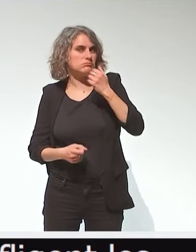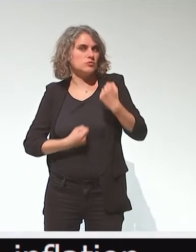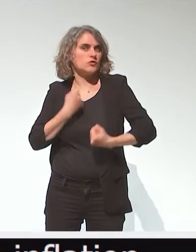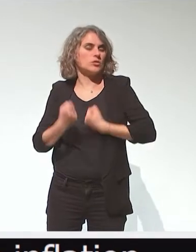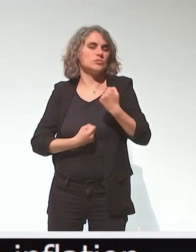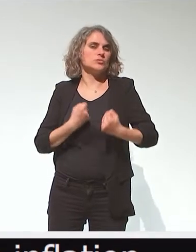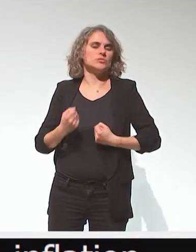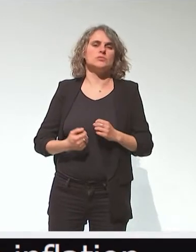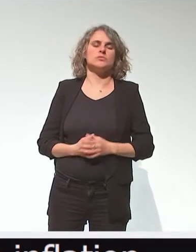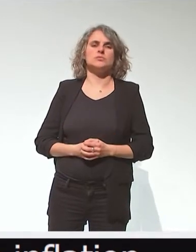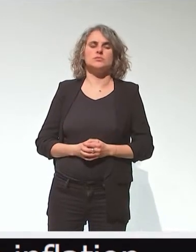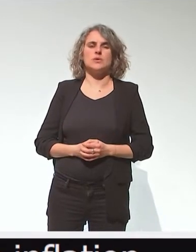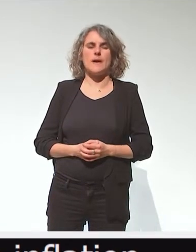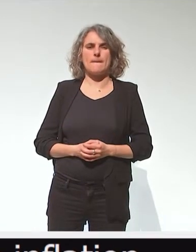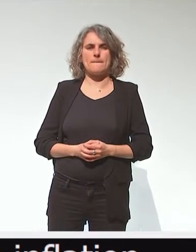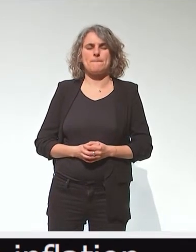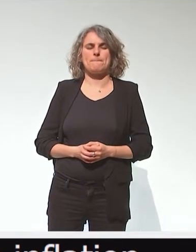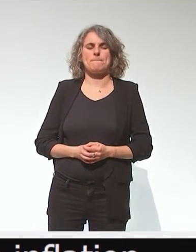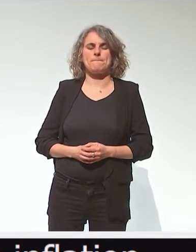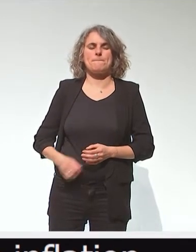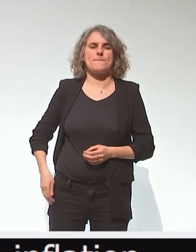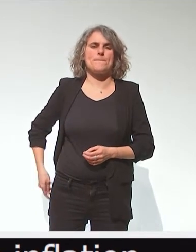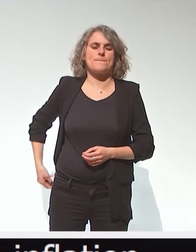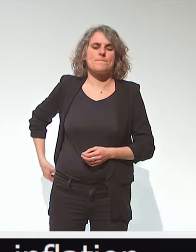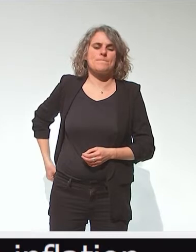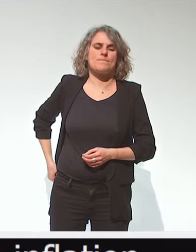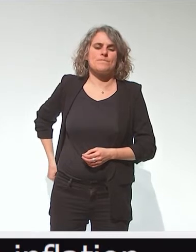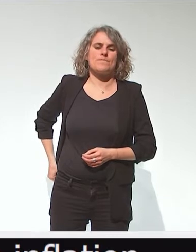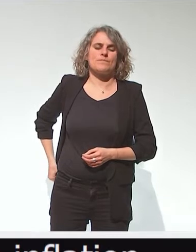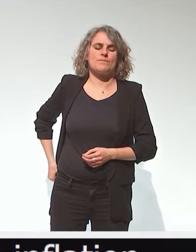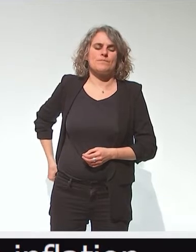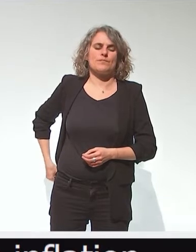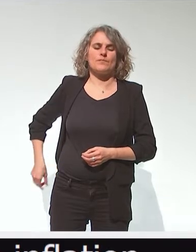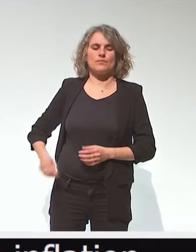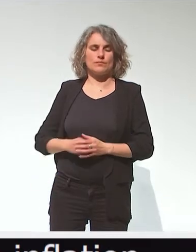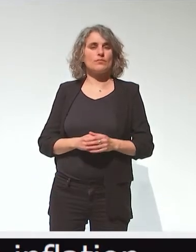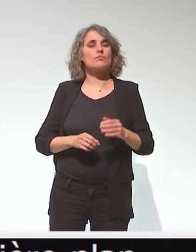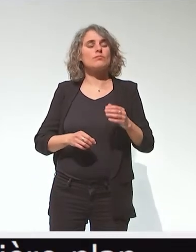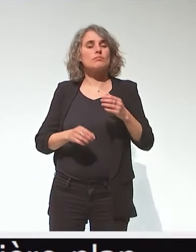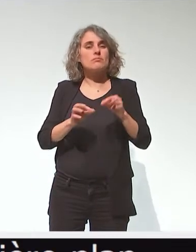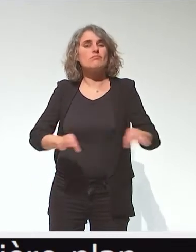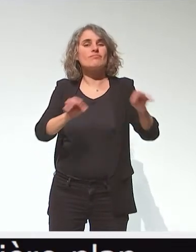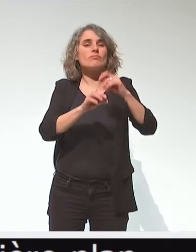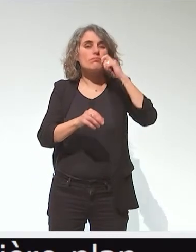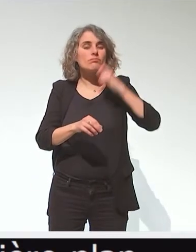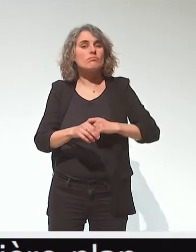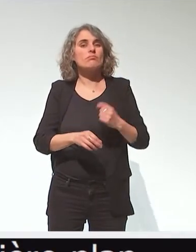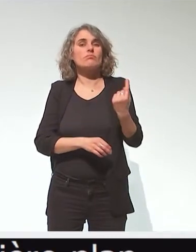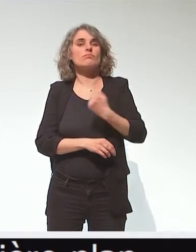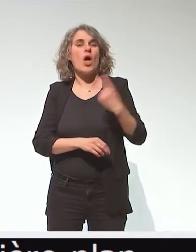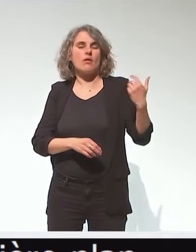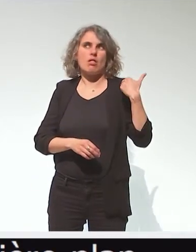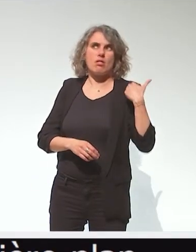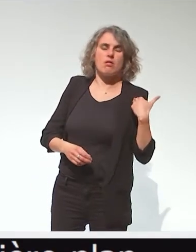will carry the burden on their own, and we will just continue living in our wealthy